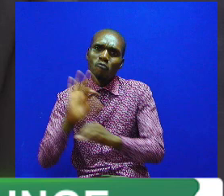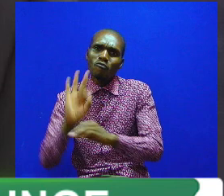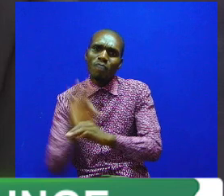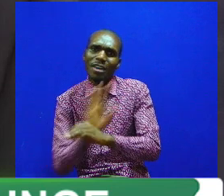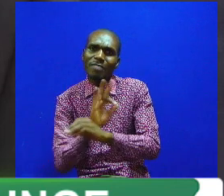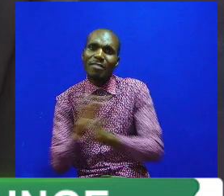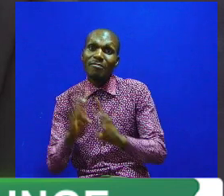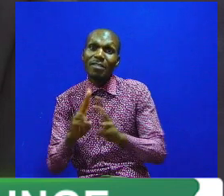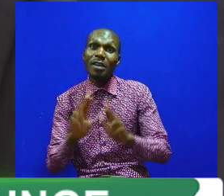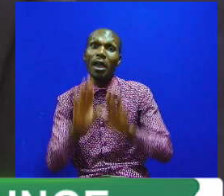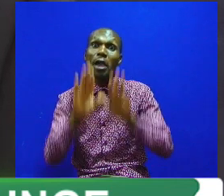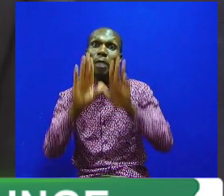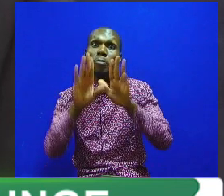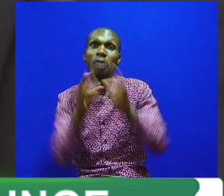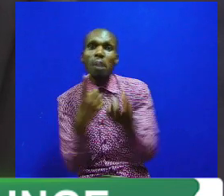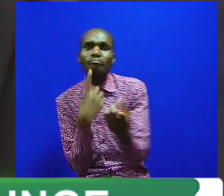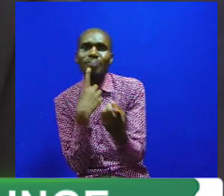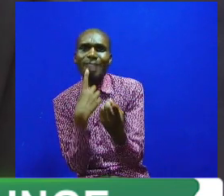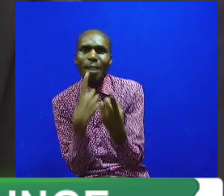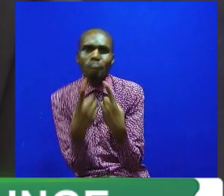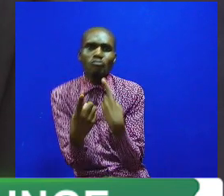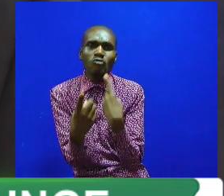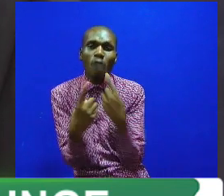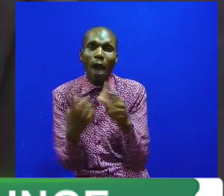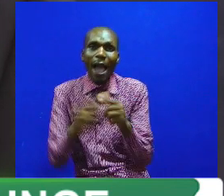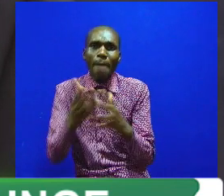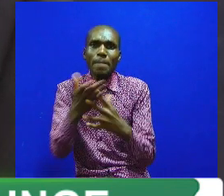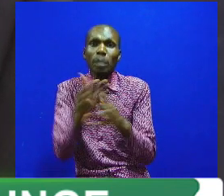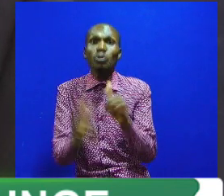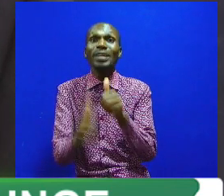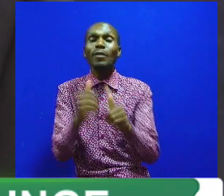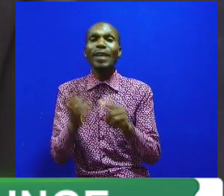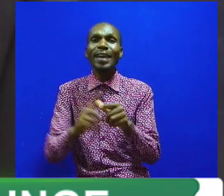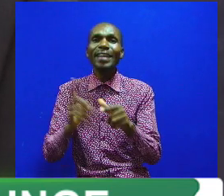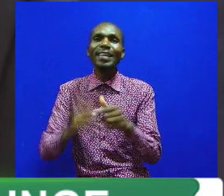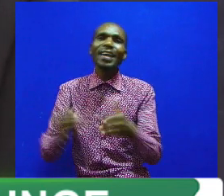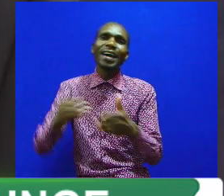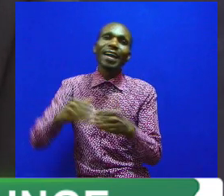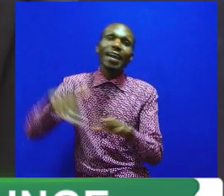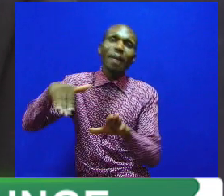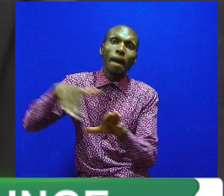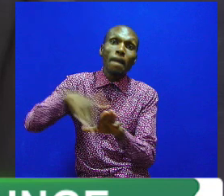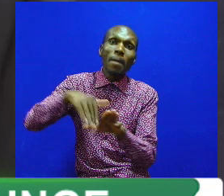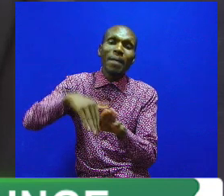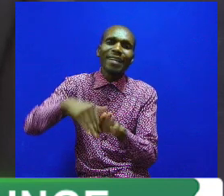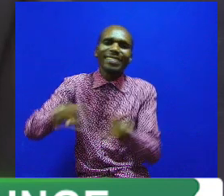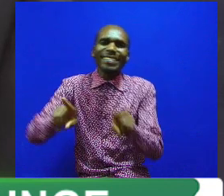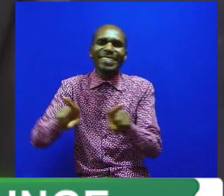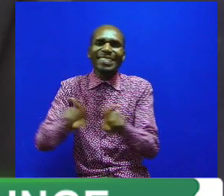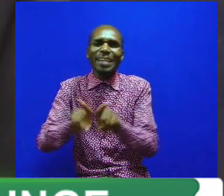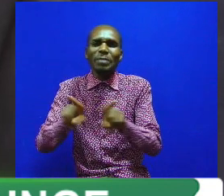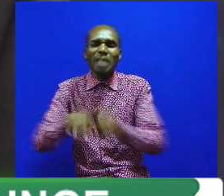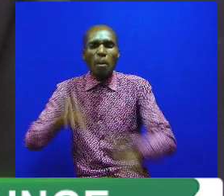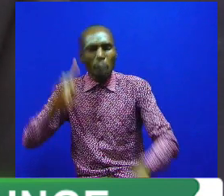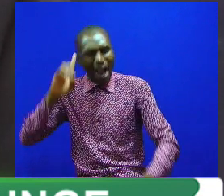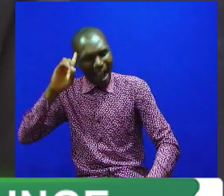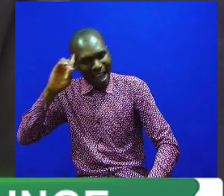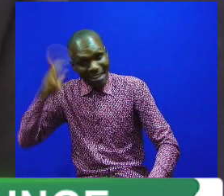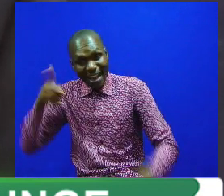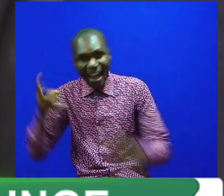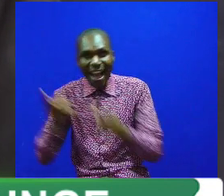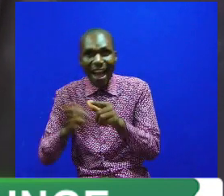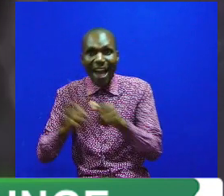of fostering dialogue and cooperation among legislators with common interests and values.